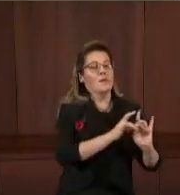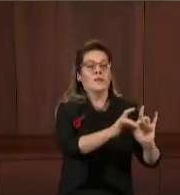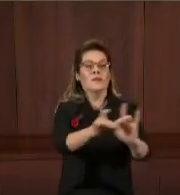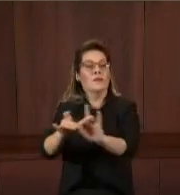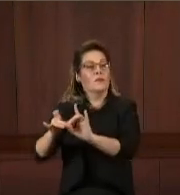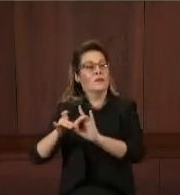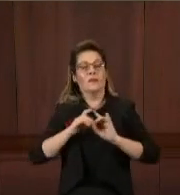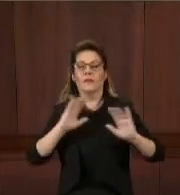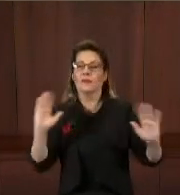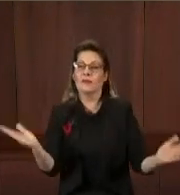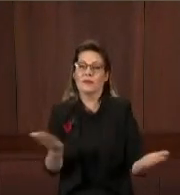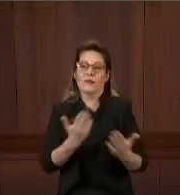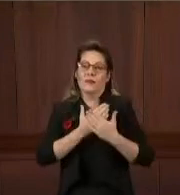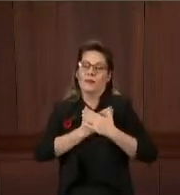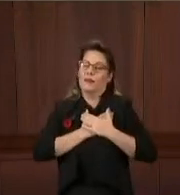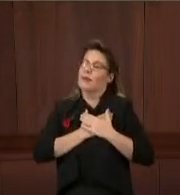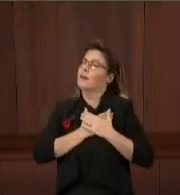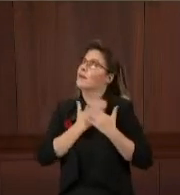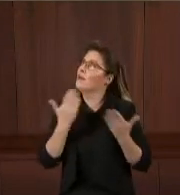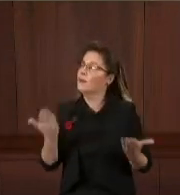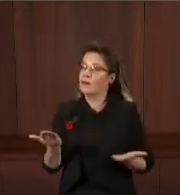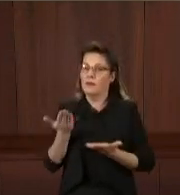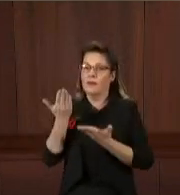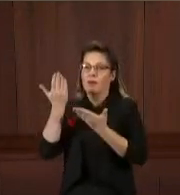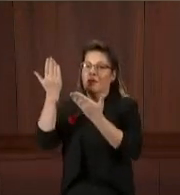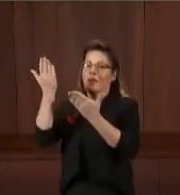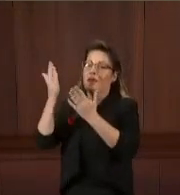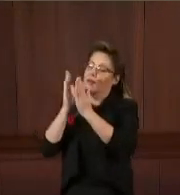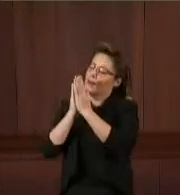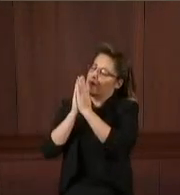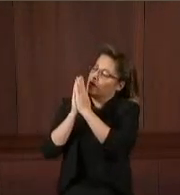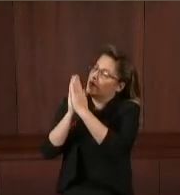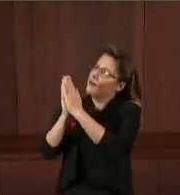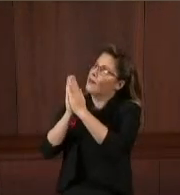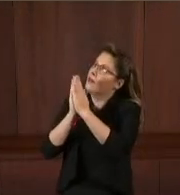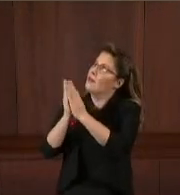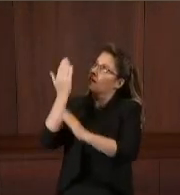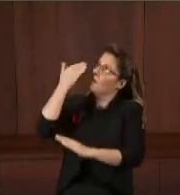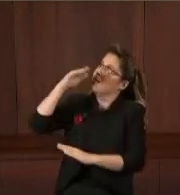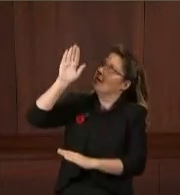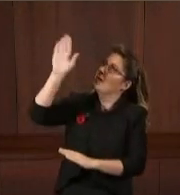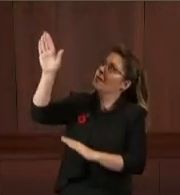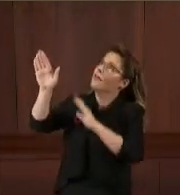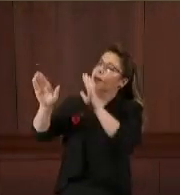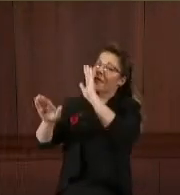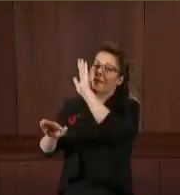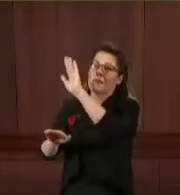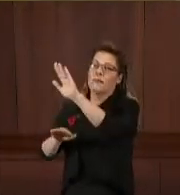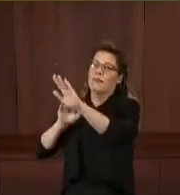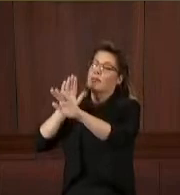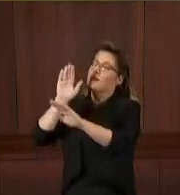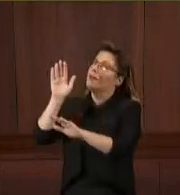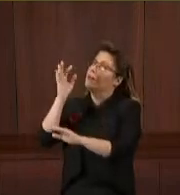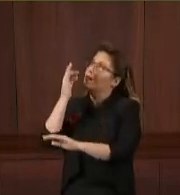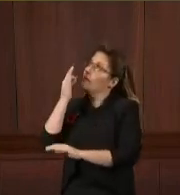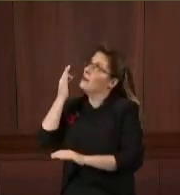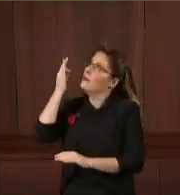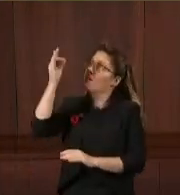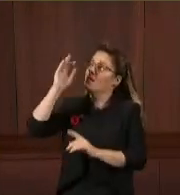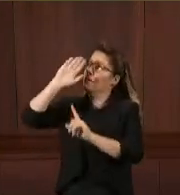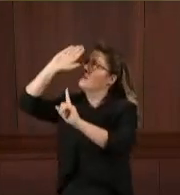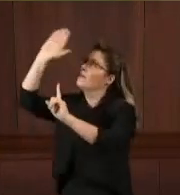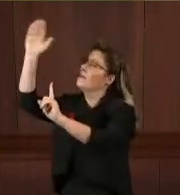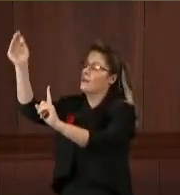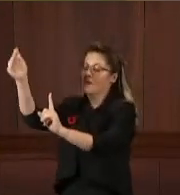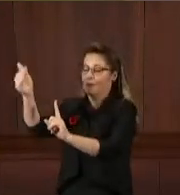of love we meet. Hear our voices we